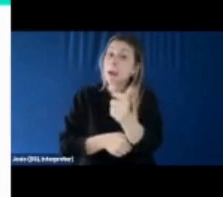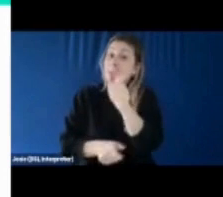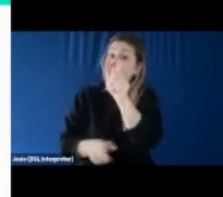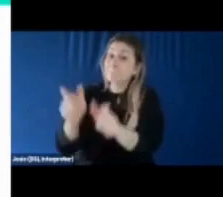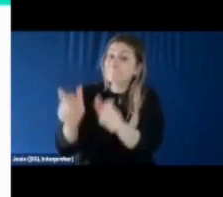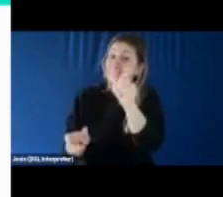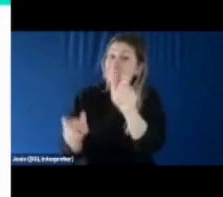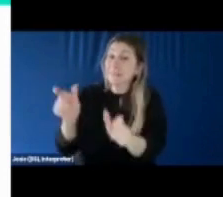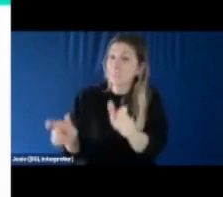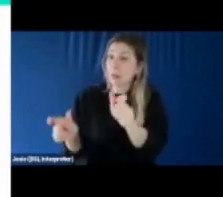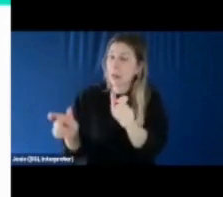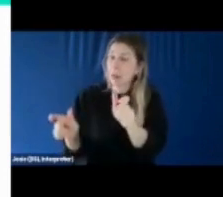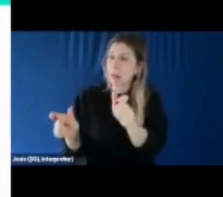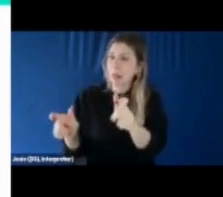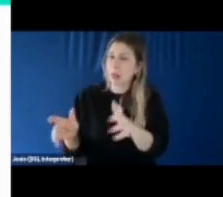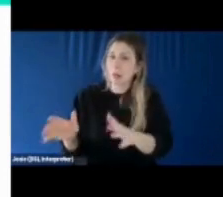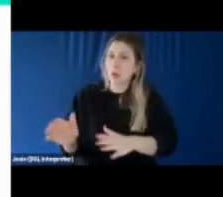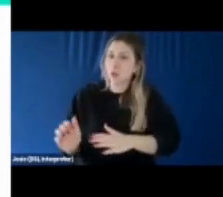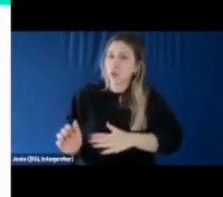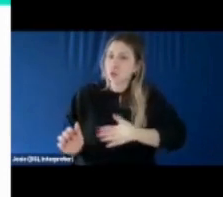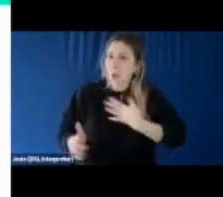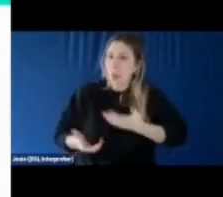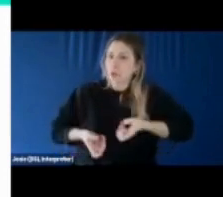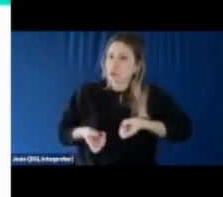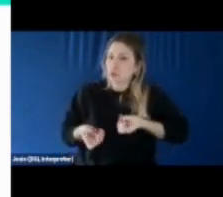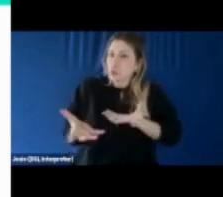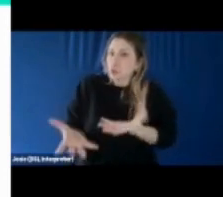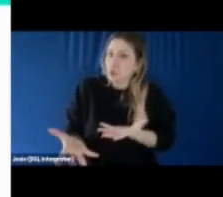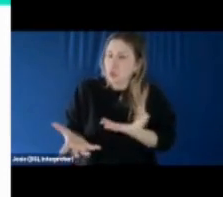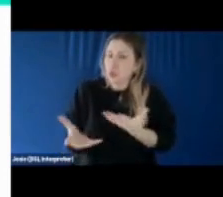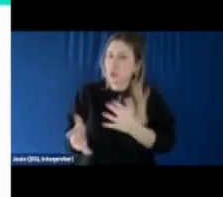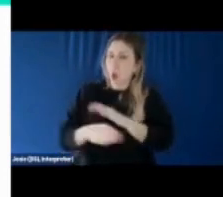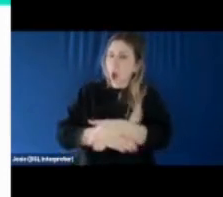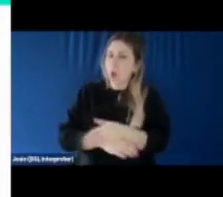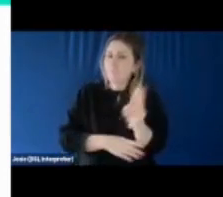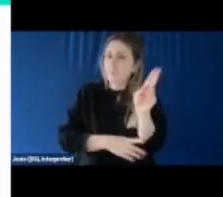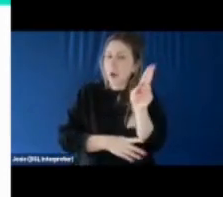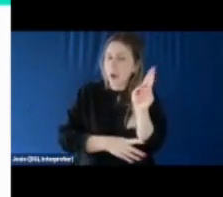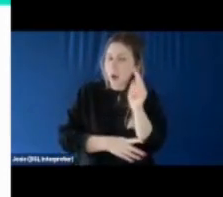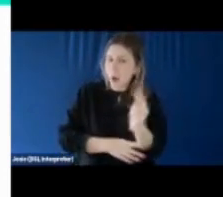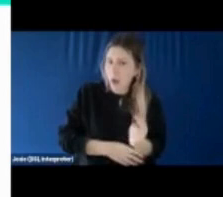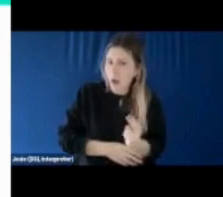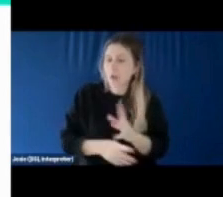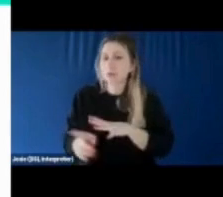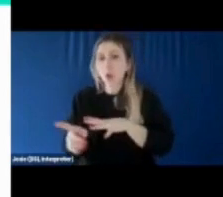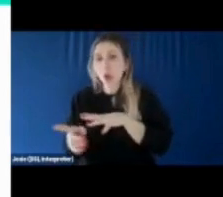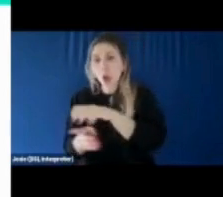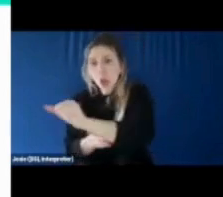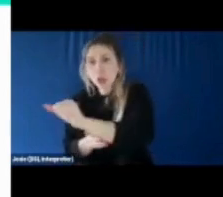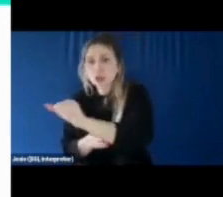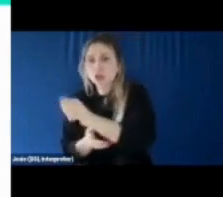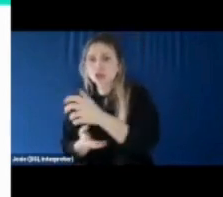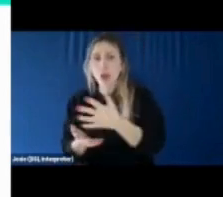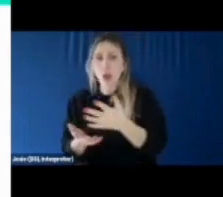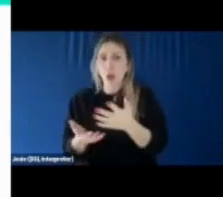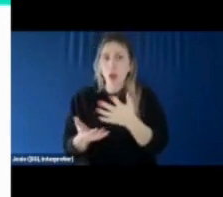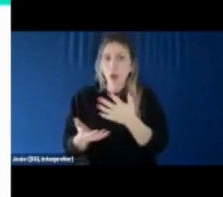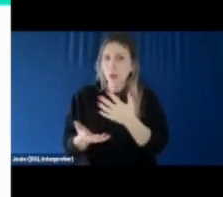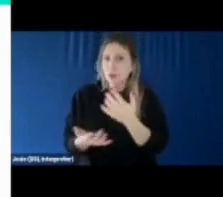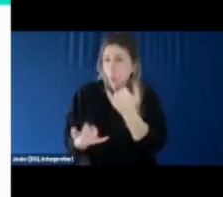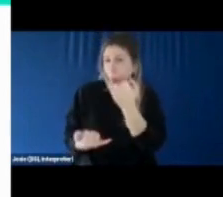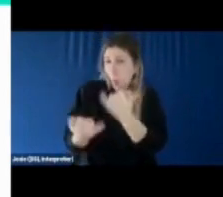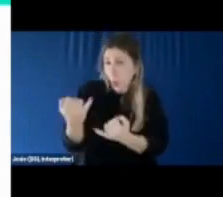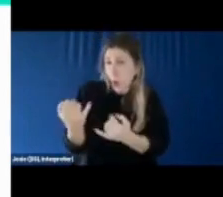culture. And if you sound like you're talking on a different level to them, it might change what they want to say and how comfortable they feel